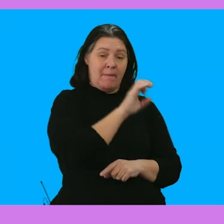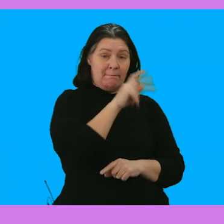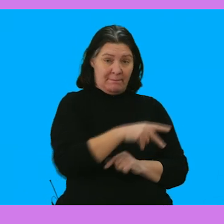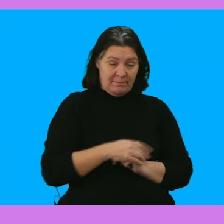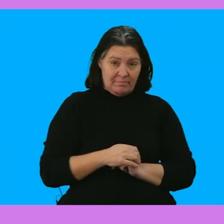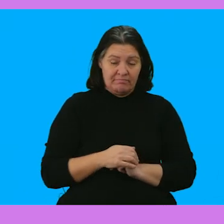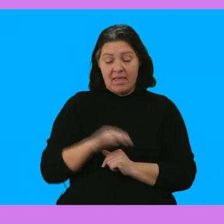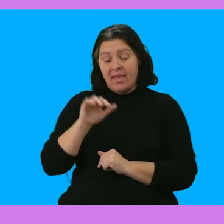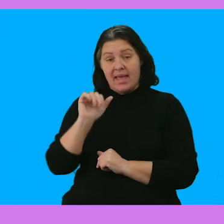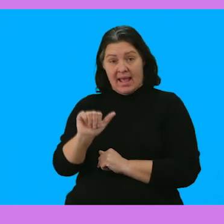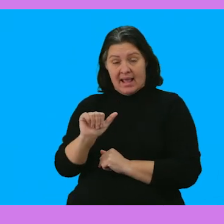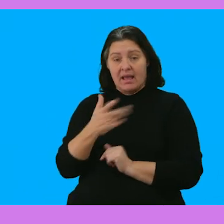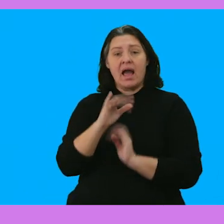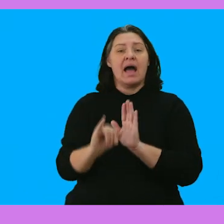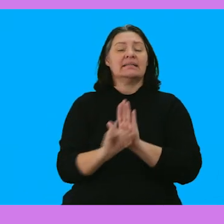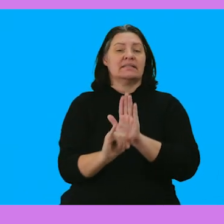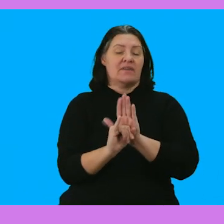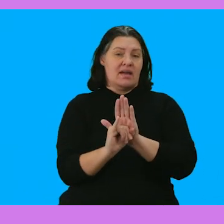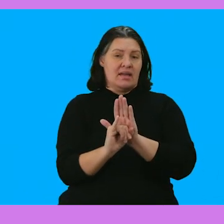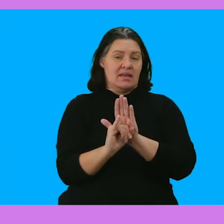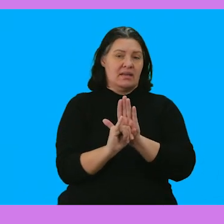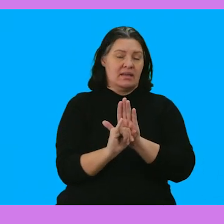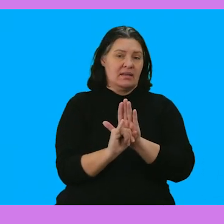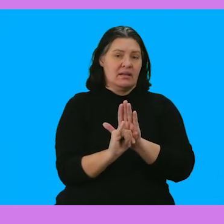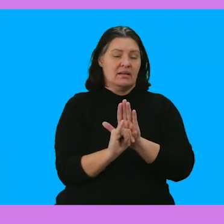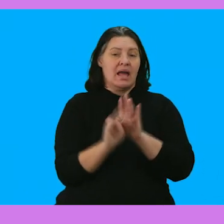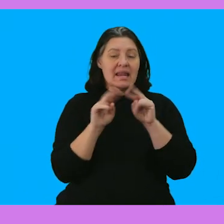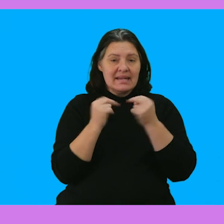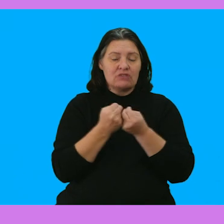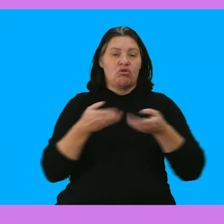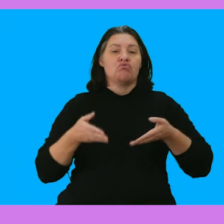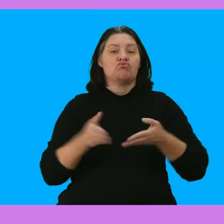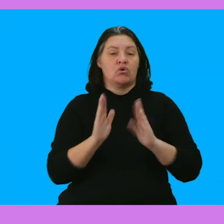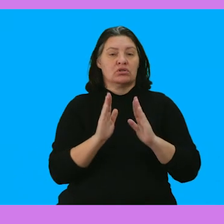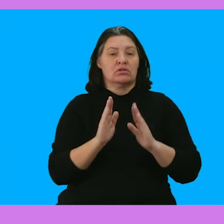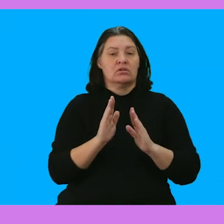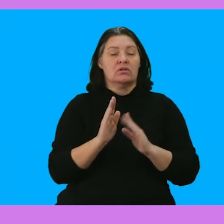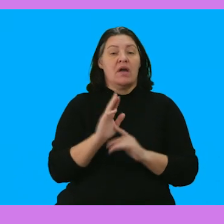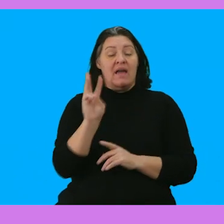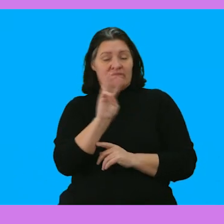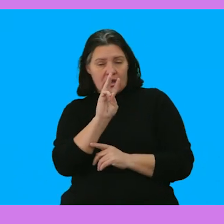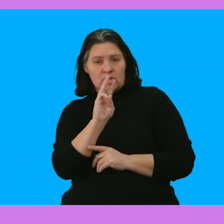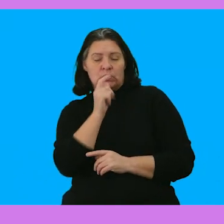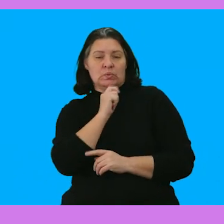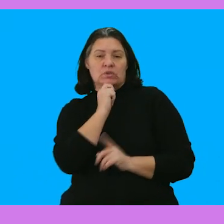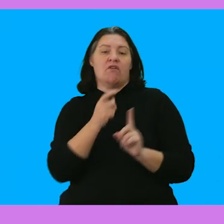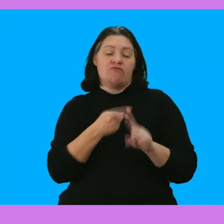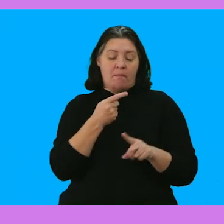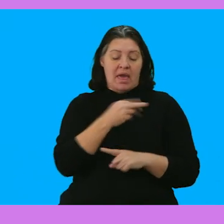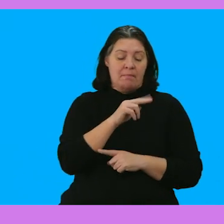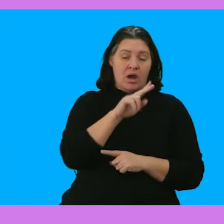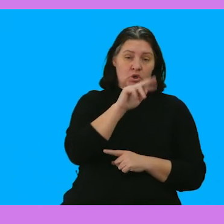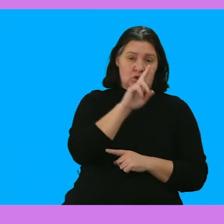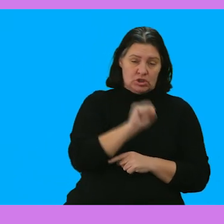follow. Okay, so question A. It says, identify the national roads that Wikus must use if he